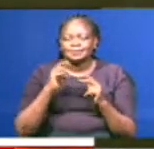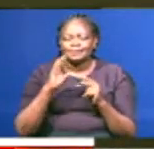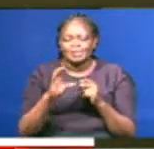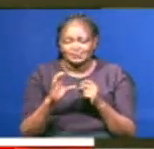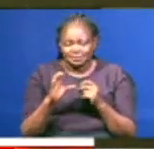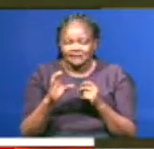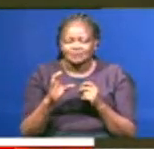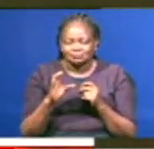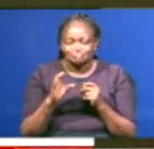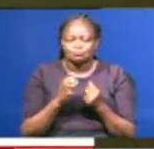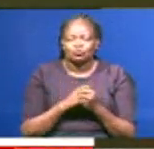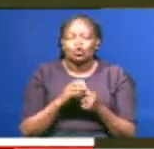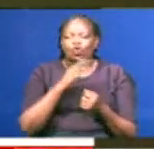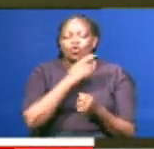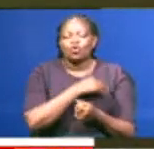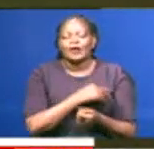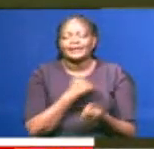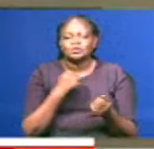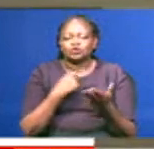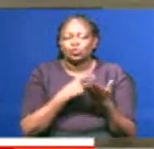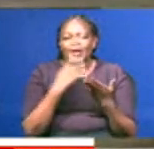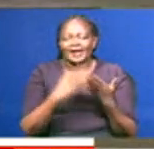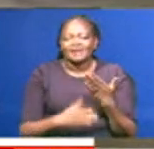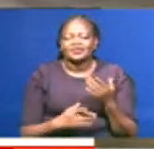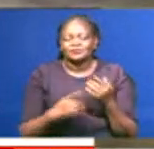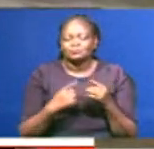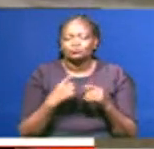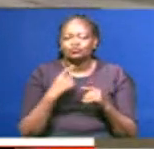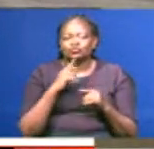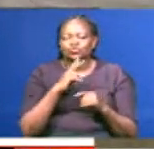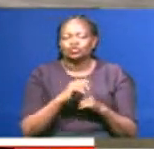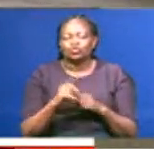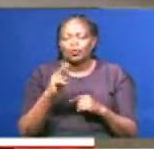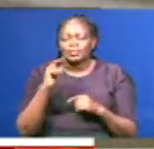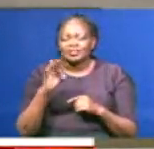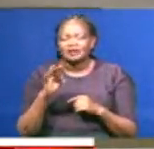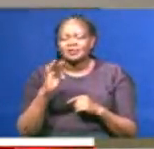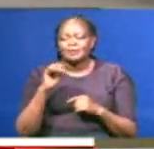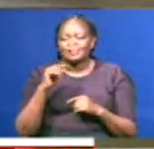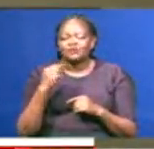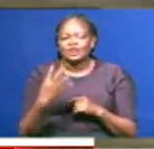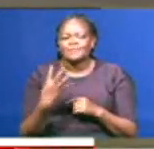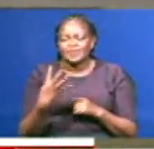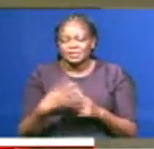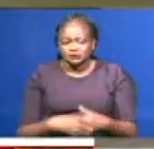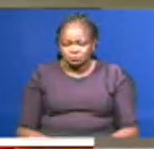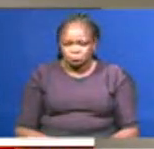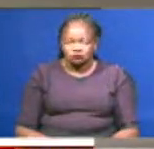Rally Croatia on the weekend of 20 to 23rd of April.